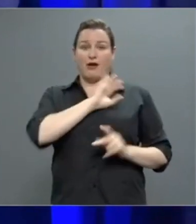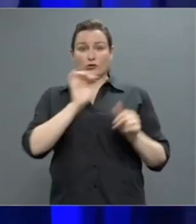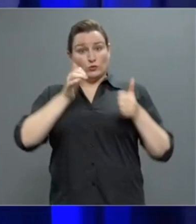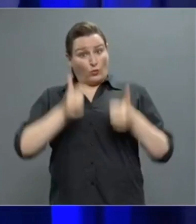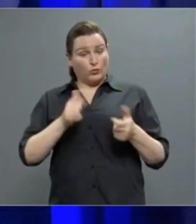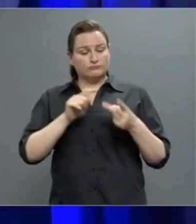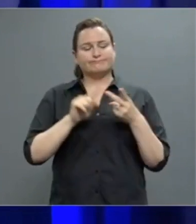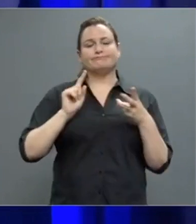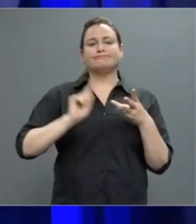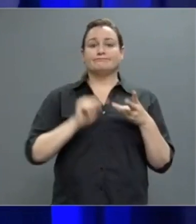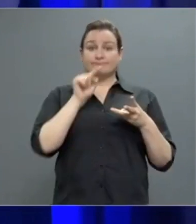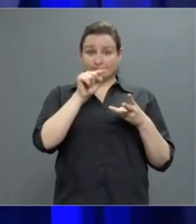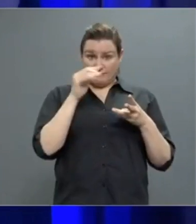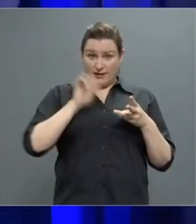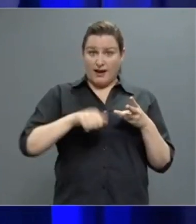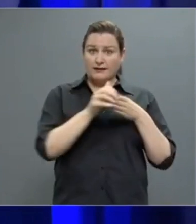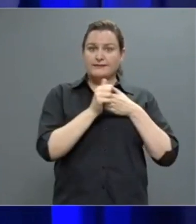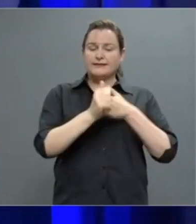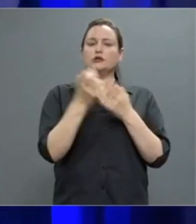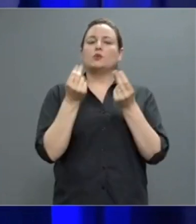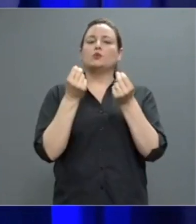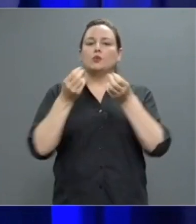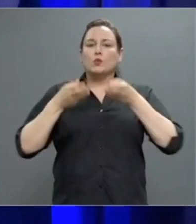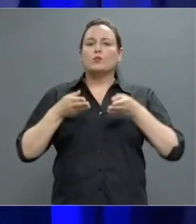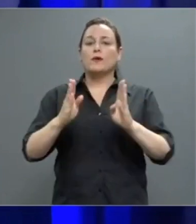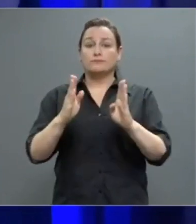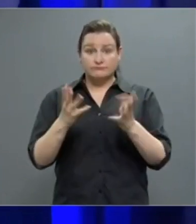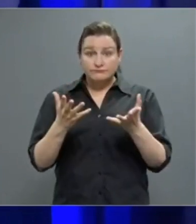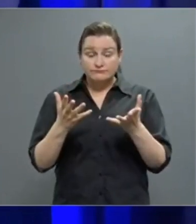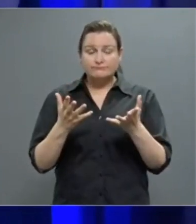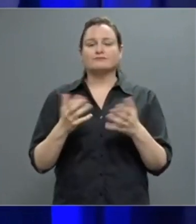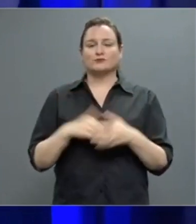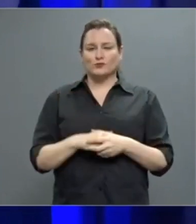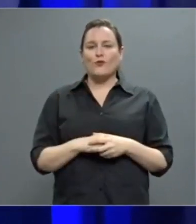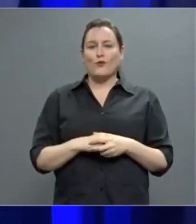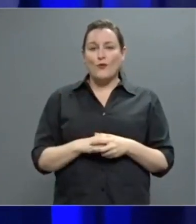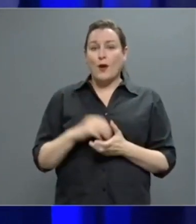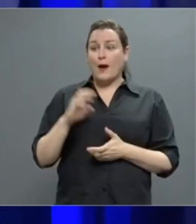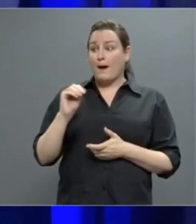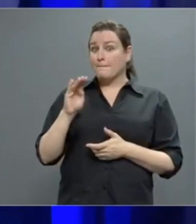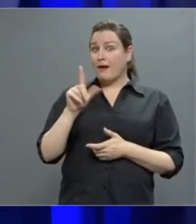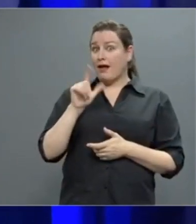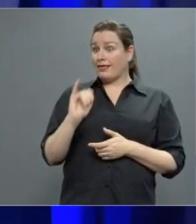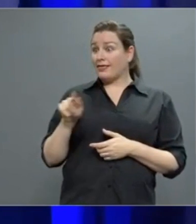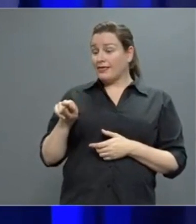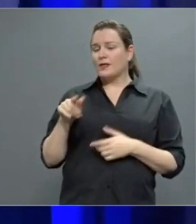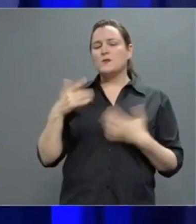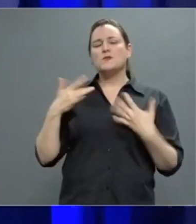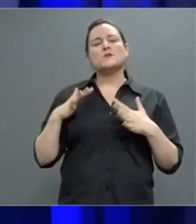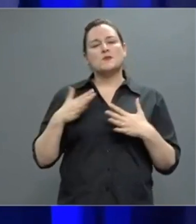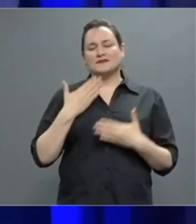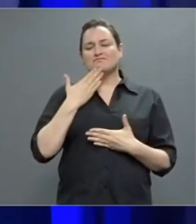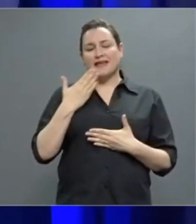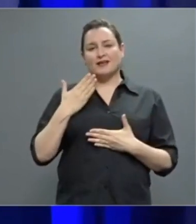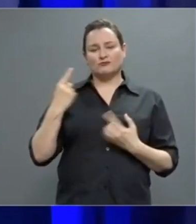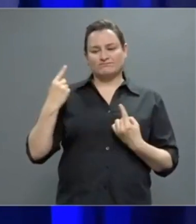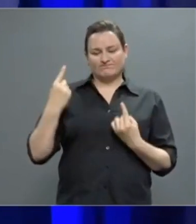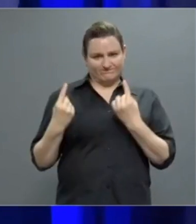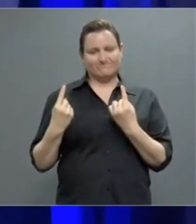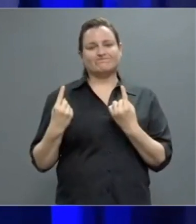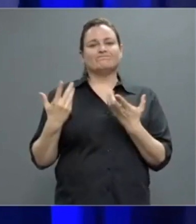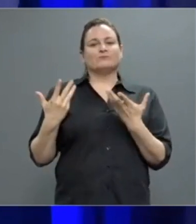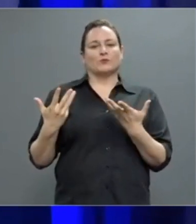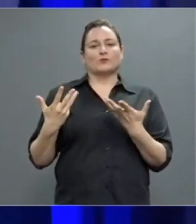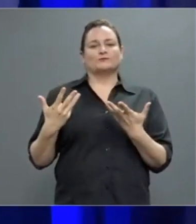party into new territory. And in Bali, long may this democratic tradition continue in our party.